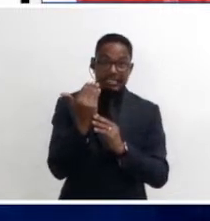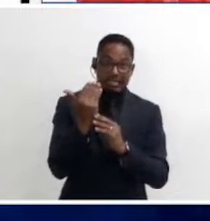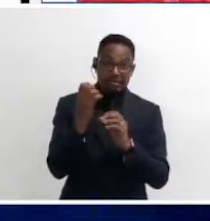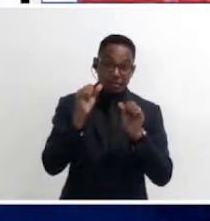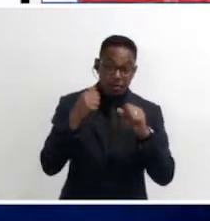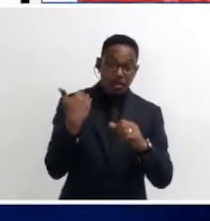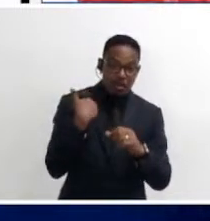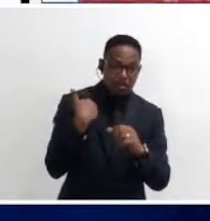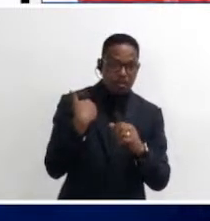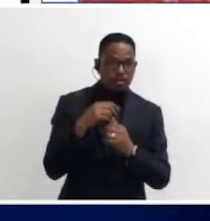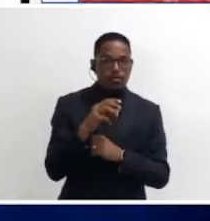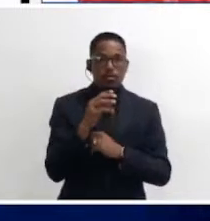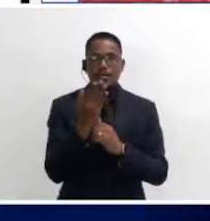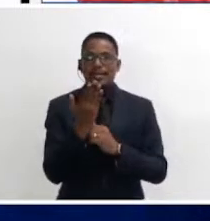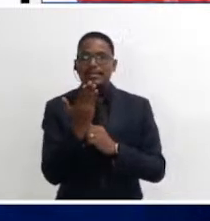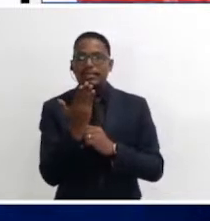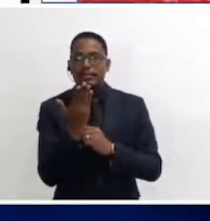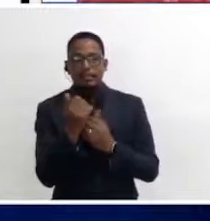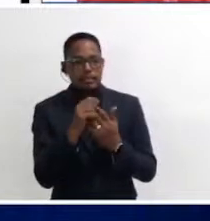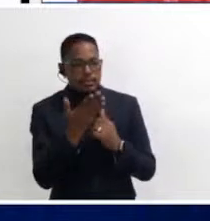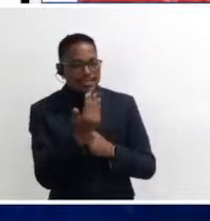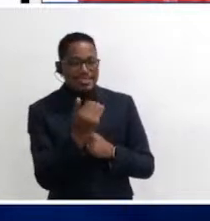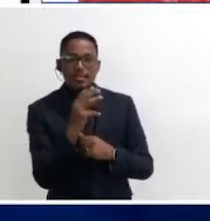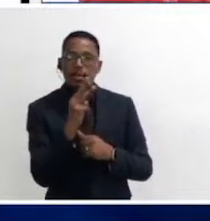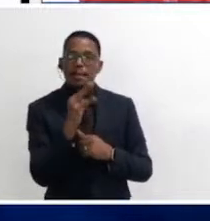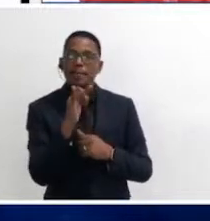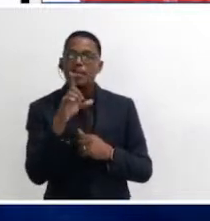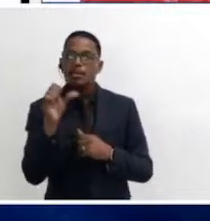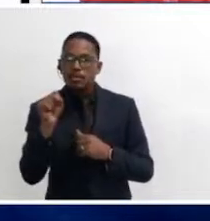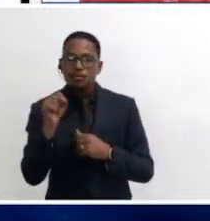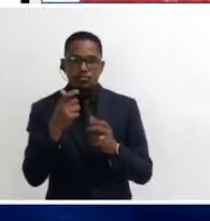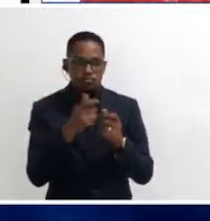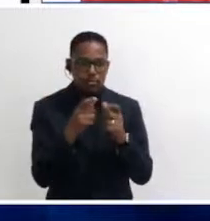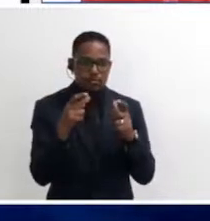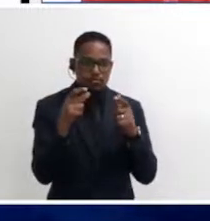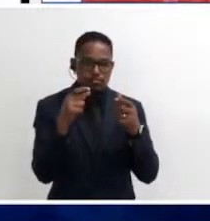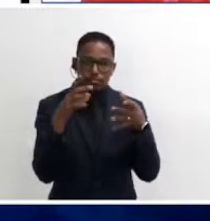interconnect on one chip, which is kind of astounding, really, to think about.